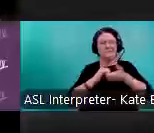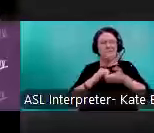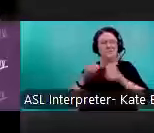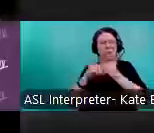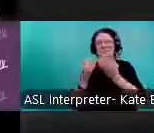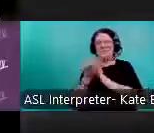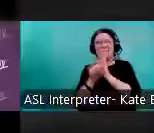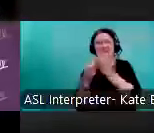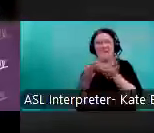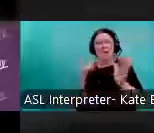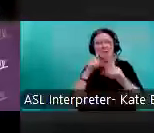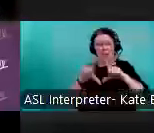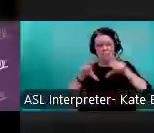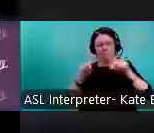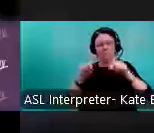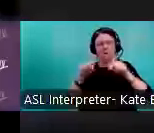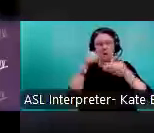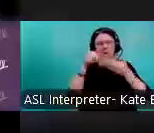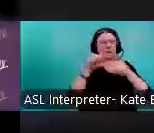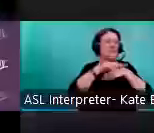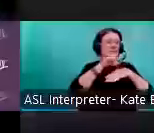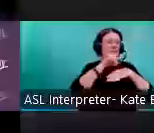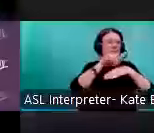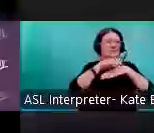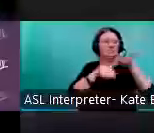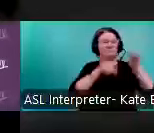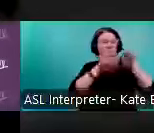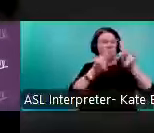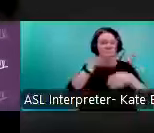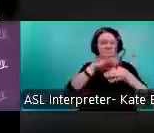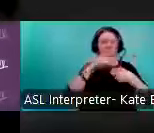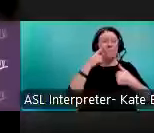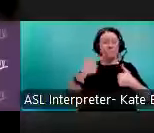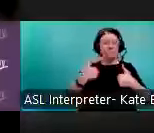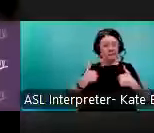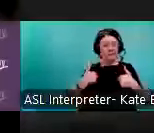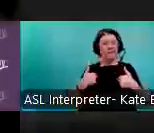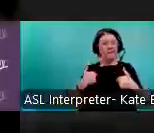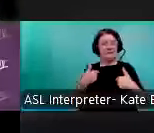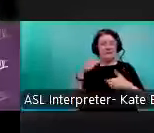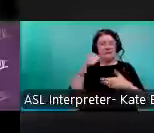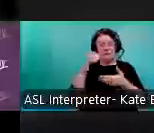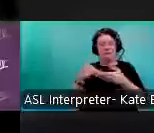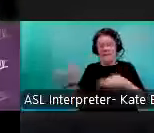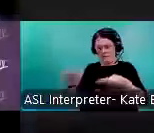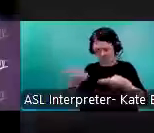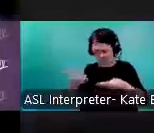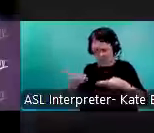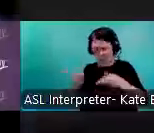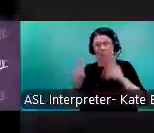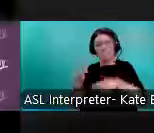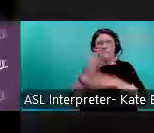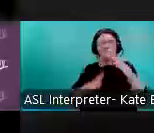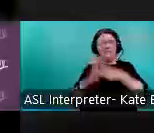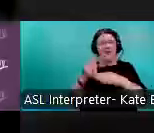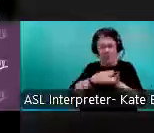state to do postcard writing. And I know me personally, whenever I get mail that has somebody's handwriting on